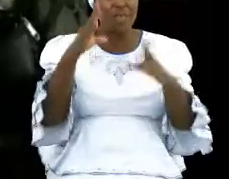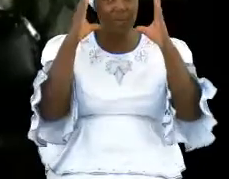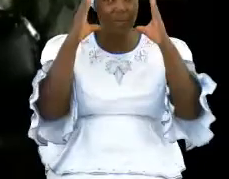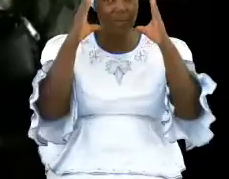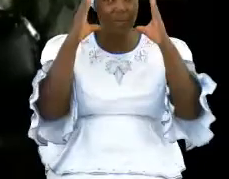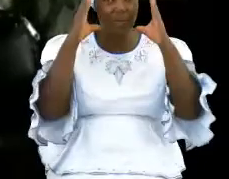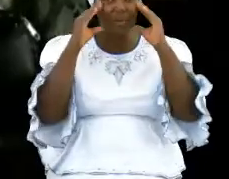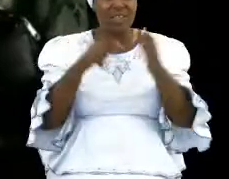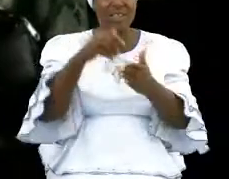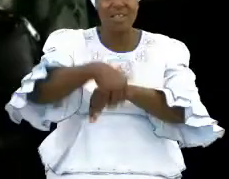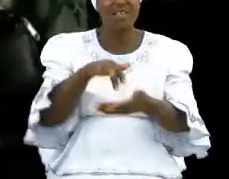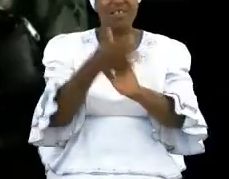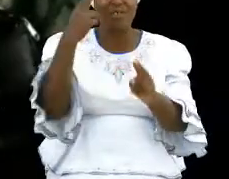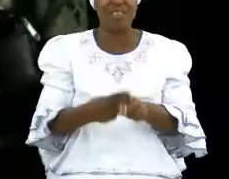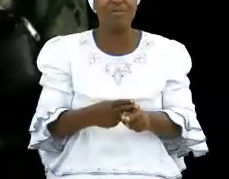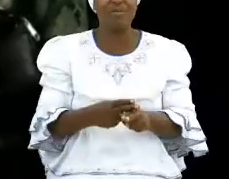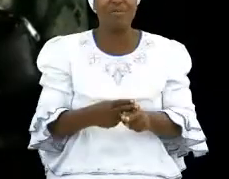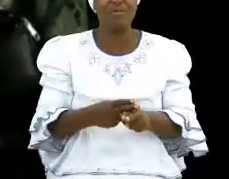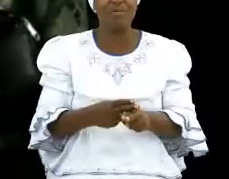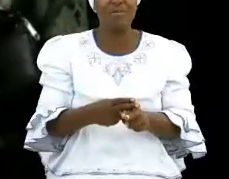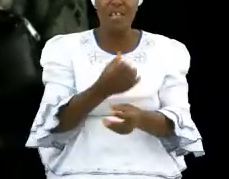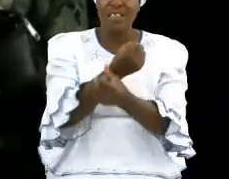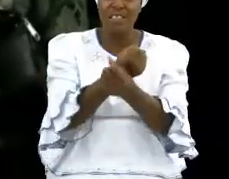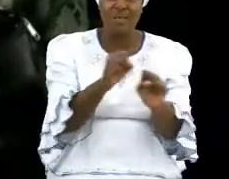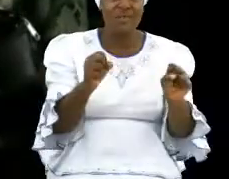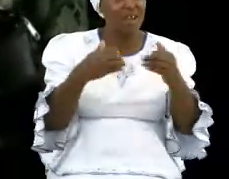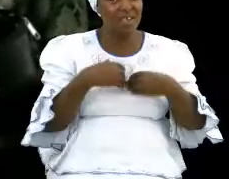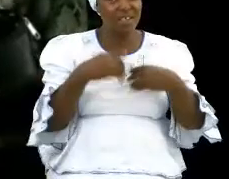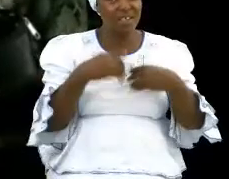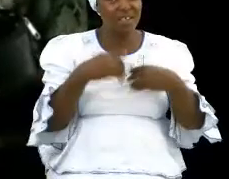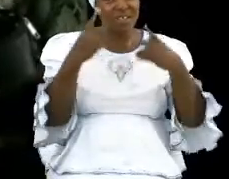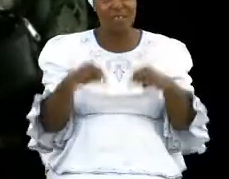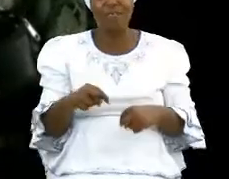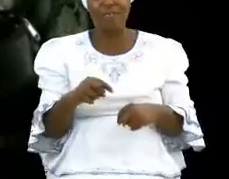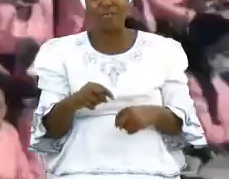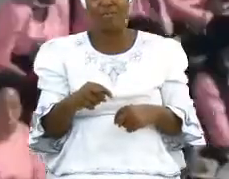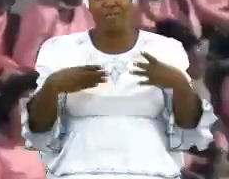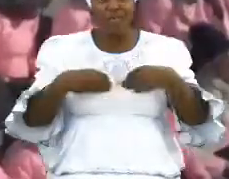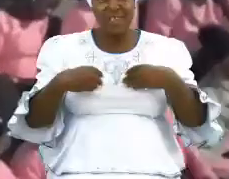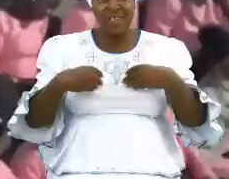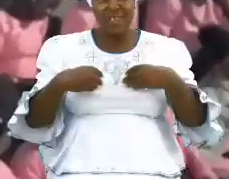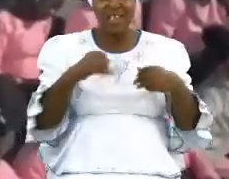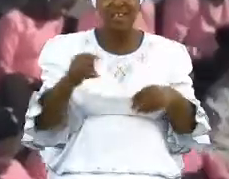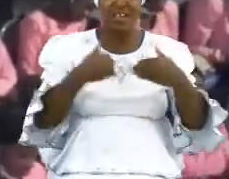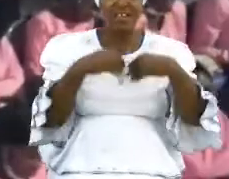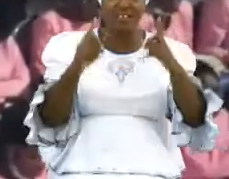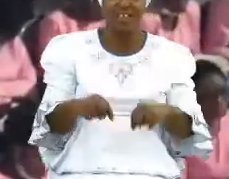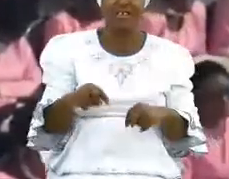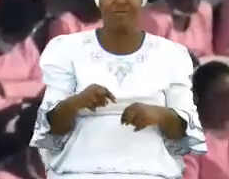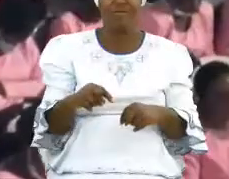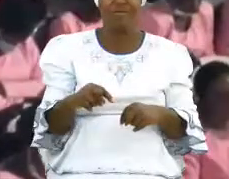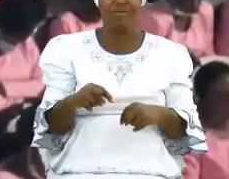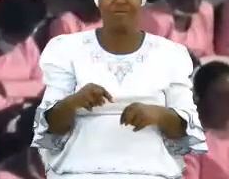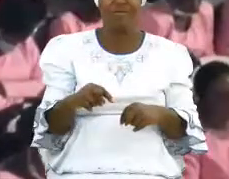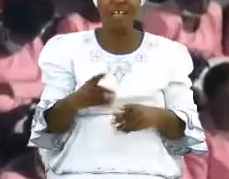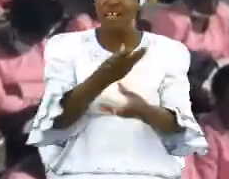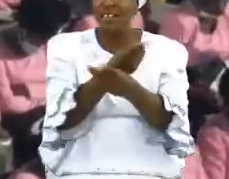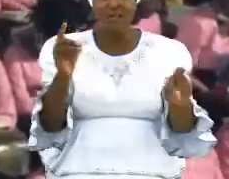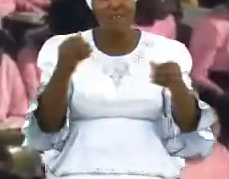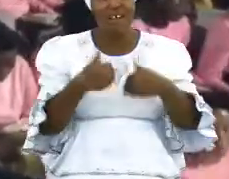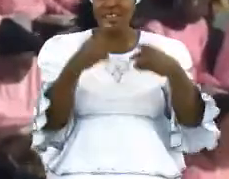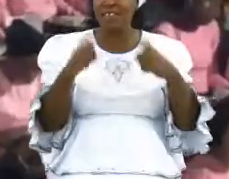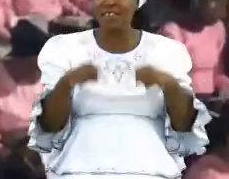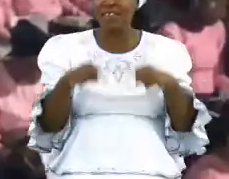name. Salvation has come. Healing has come. Deliverance has